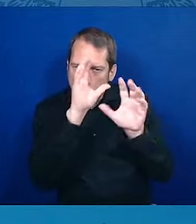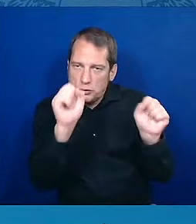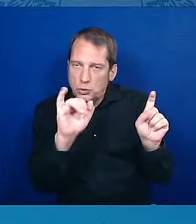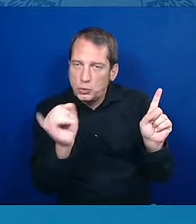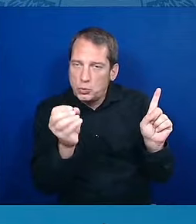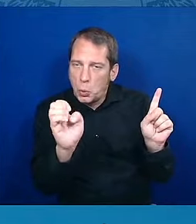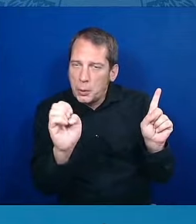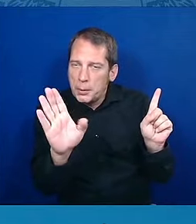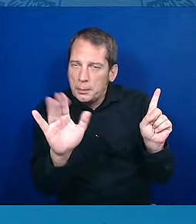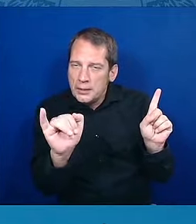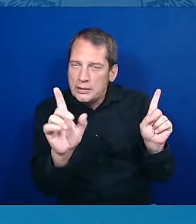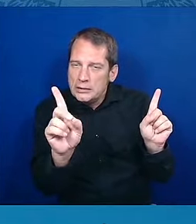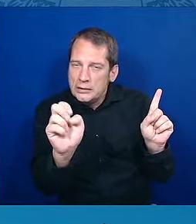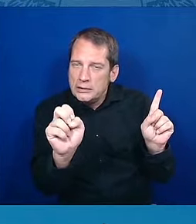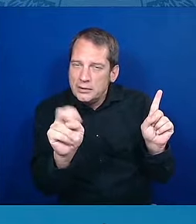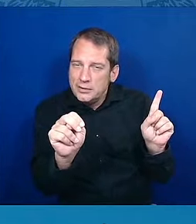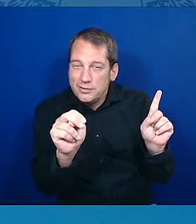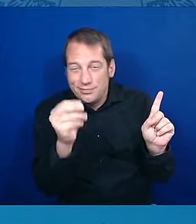Yeah.